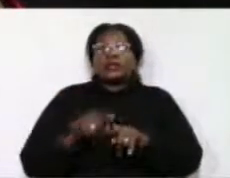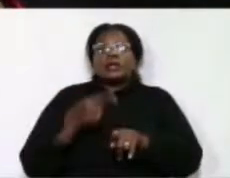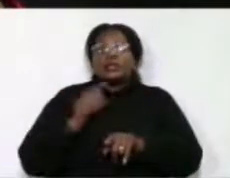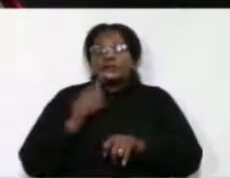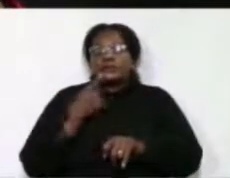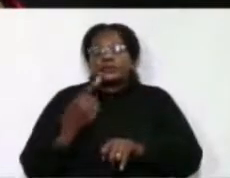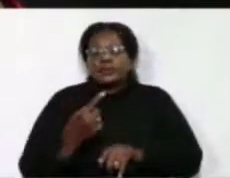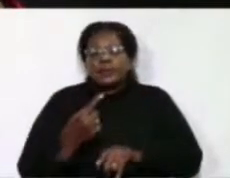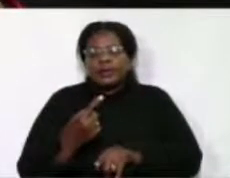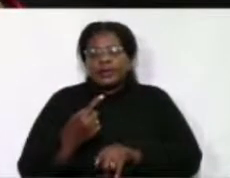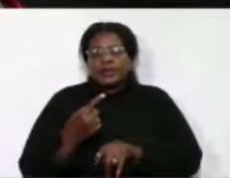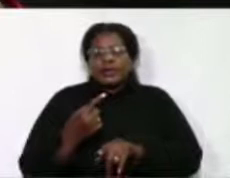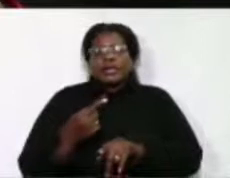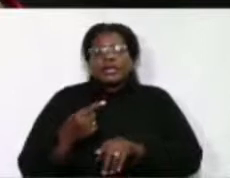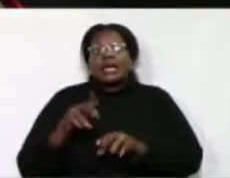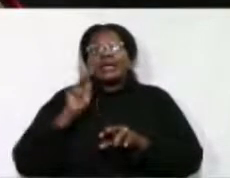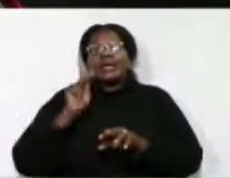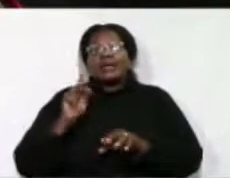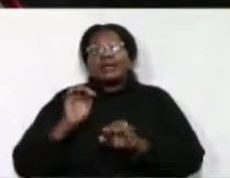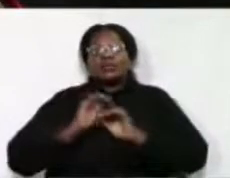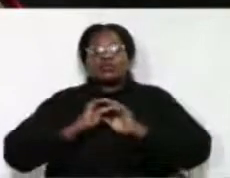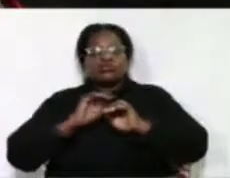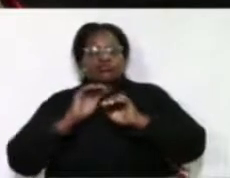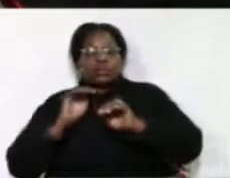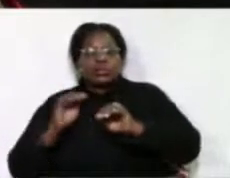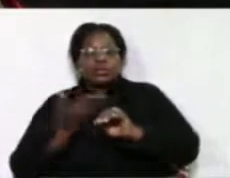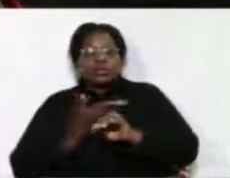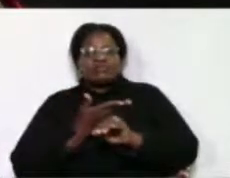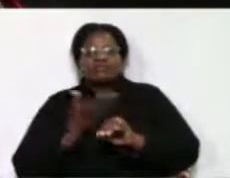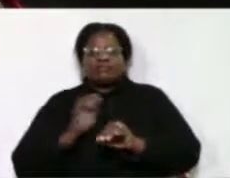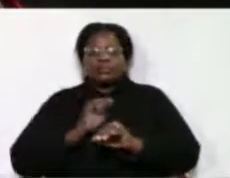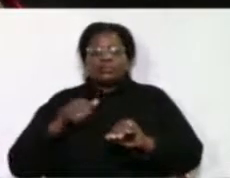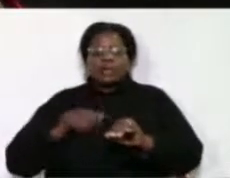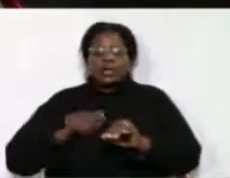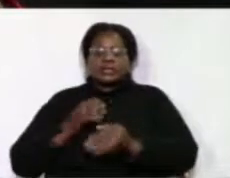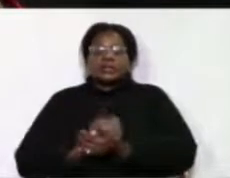educational show. So please do not feel